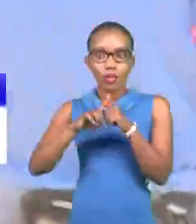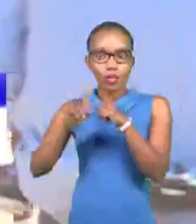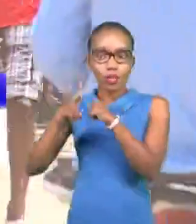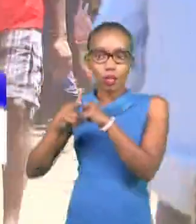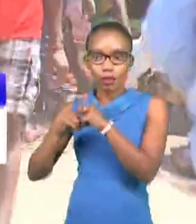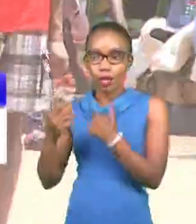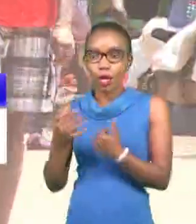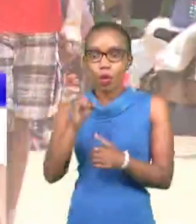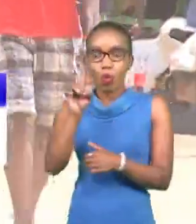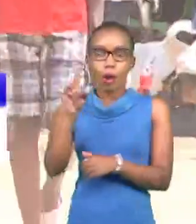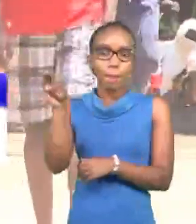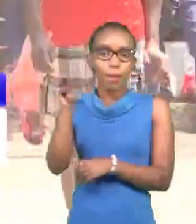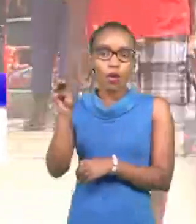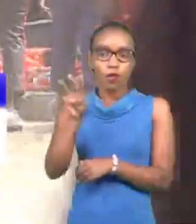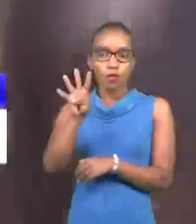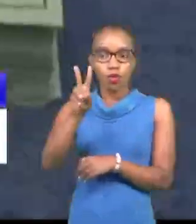123,167, with